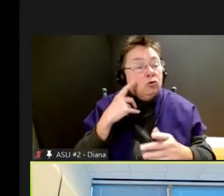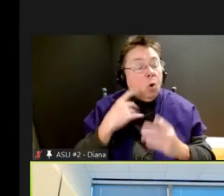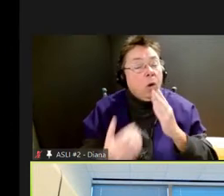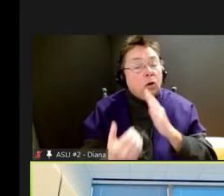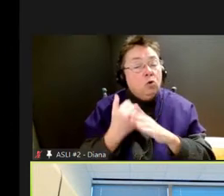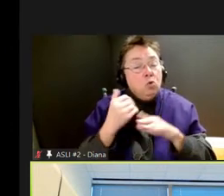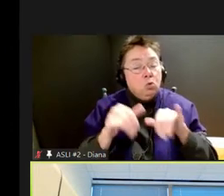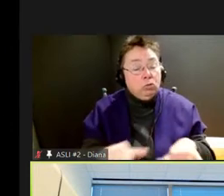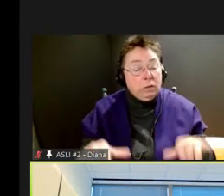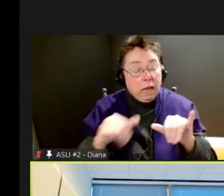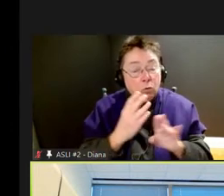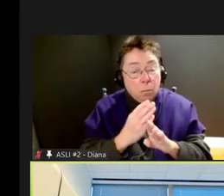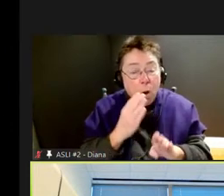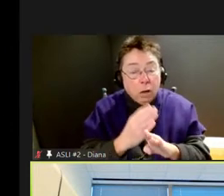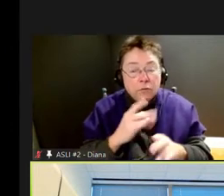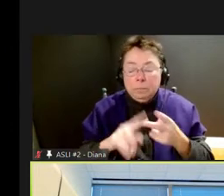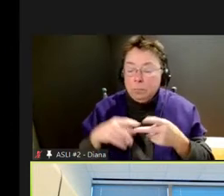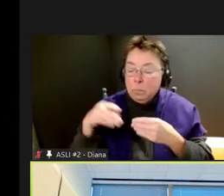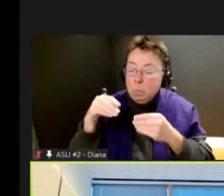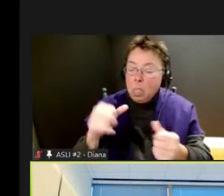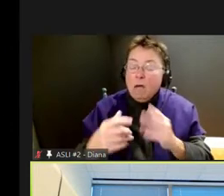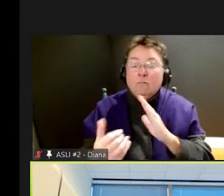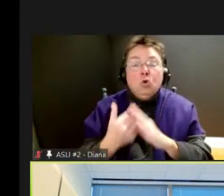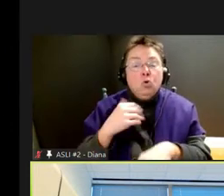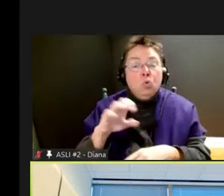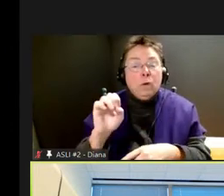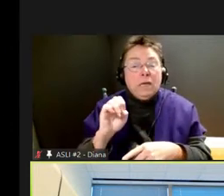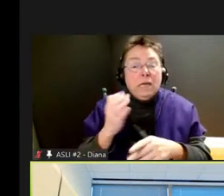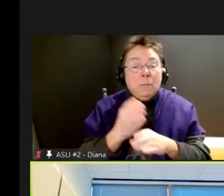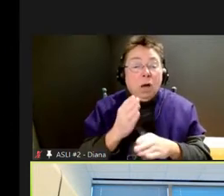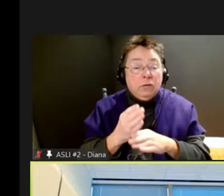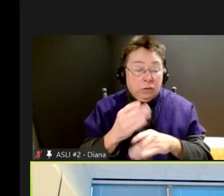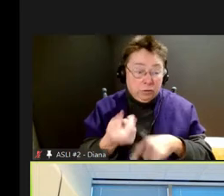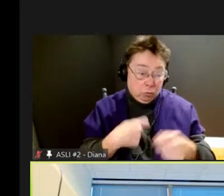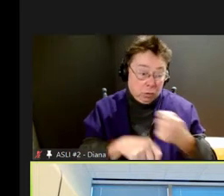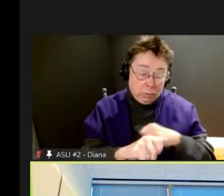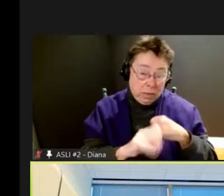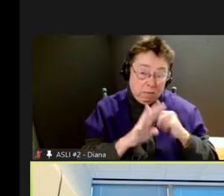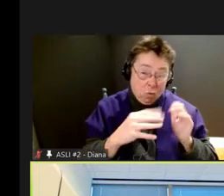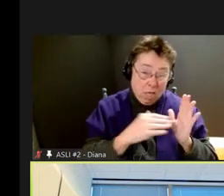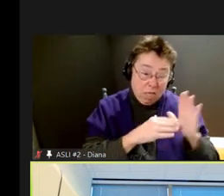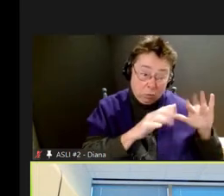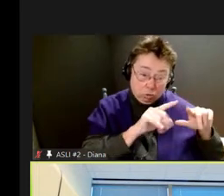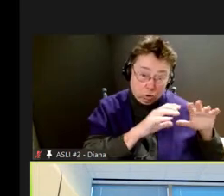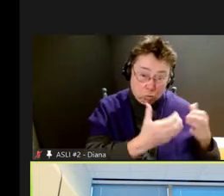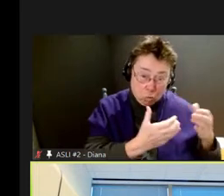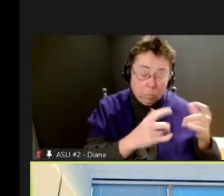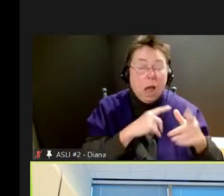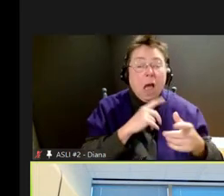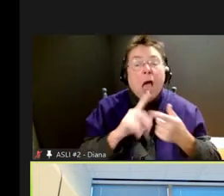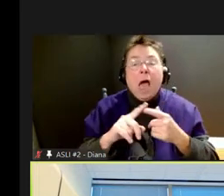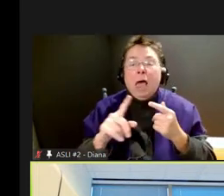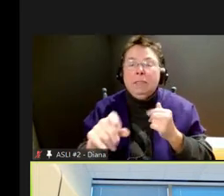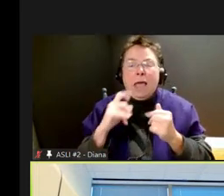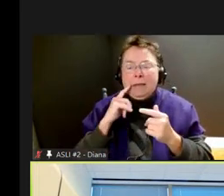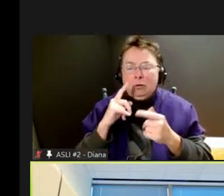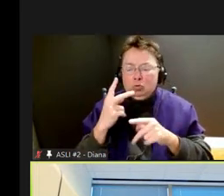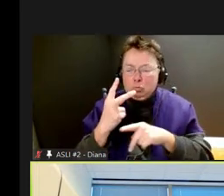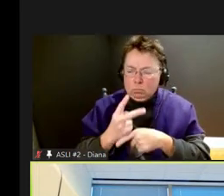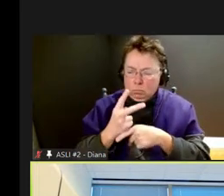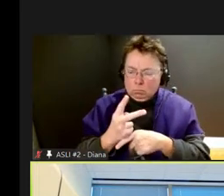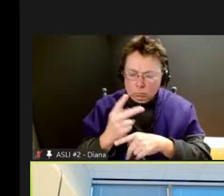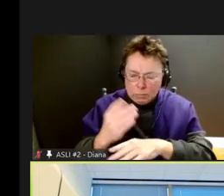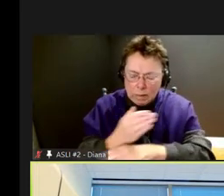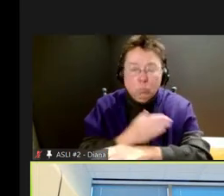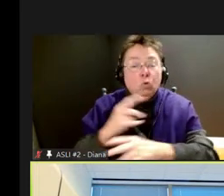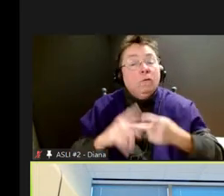buses, providing funding for new e-buses to replace the 4000 series buses, and perform overhauls on existing buses. On